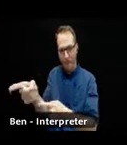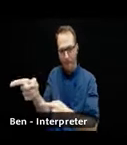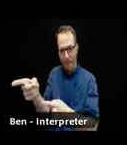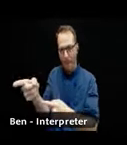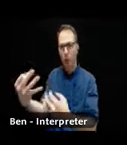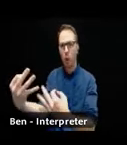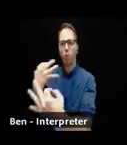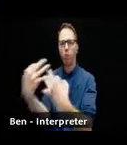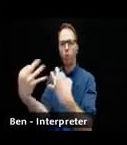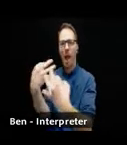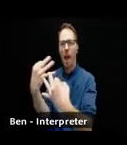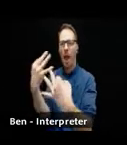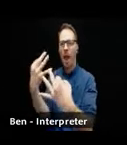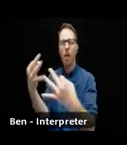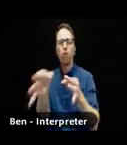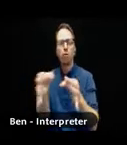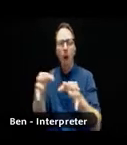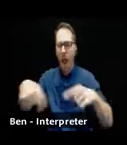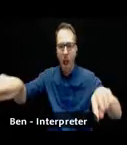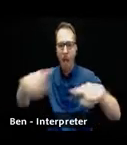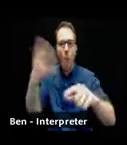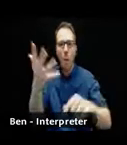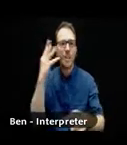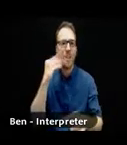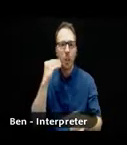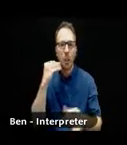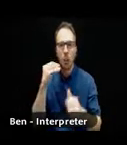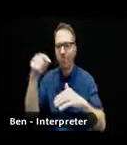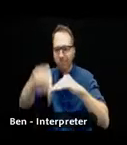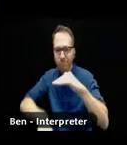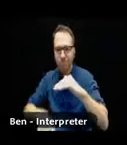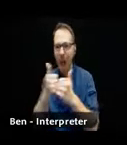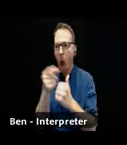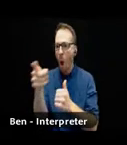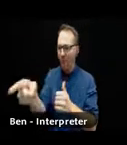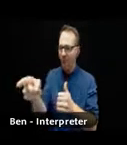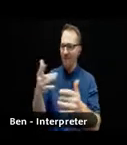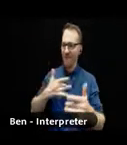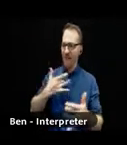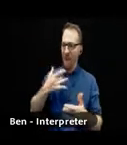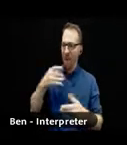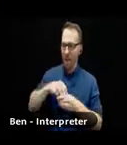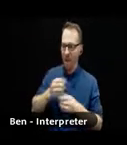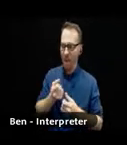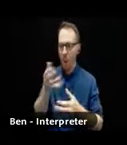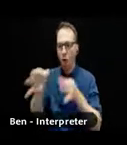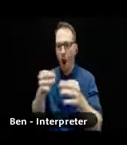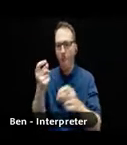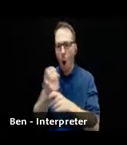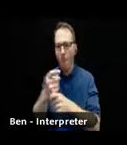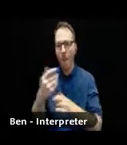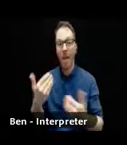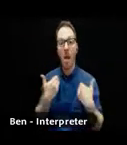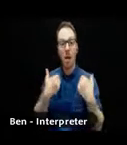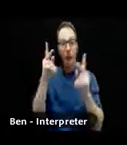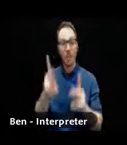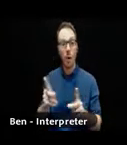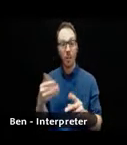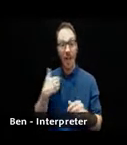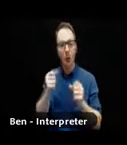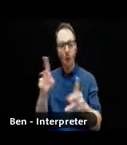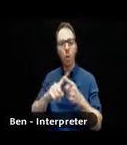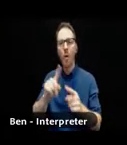length what it is that they experienced, how do they define the harm, and then the young person has an opportunity to answer